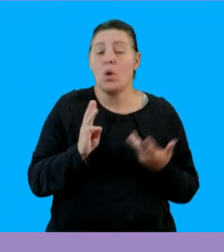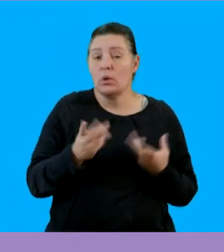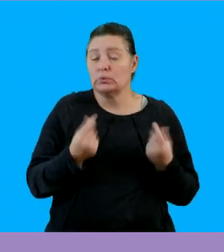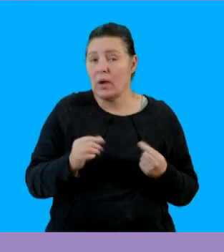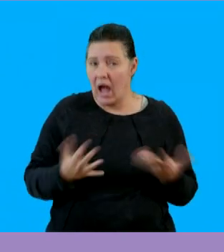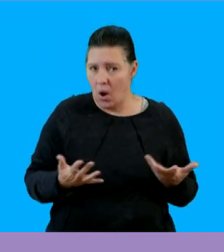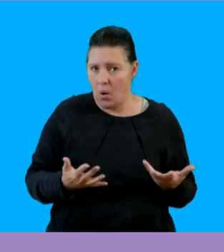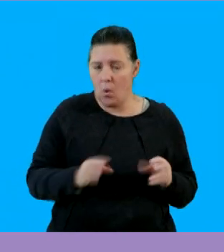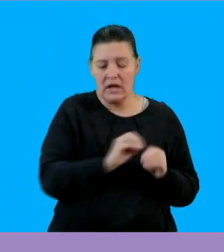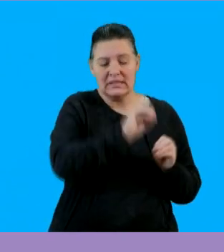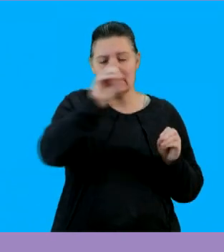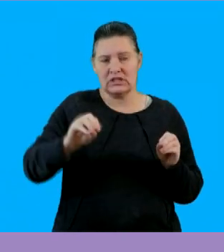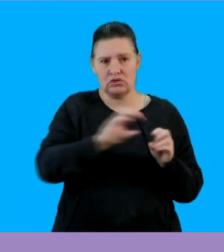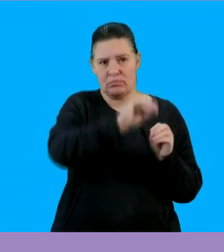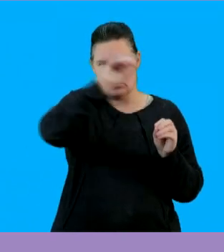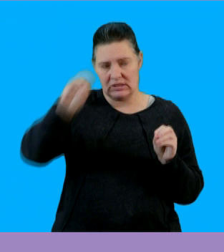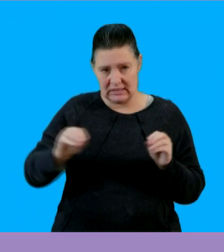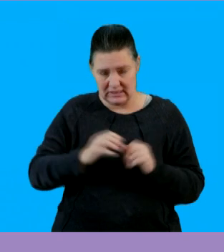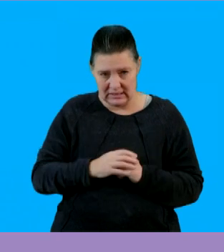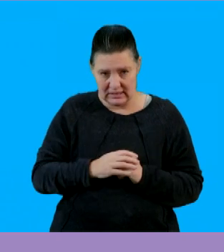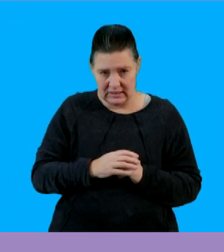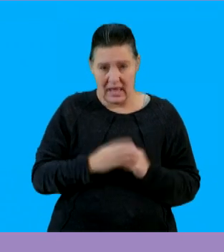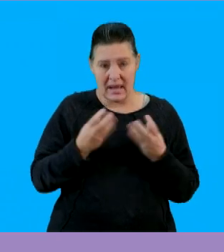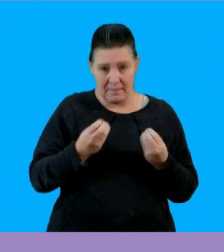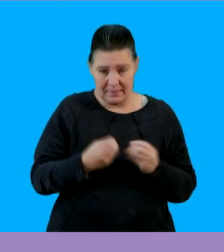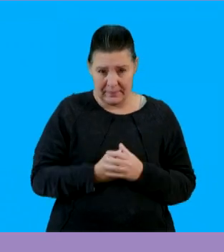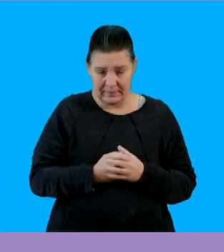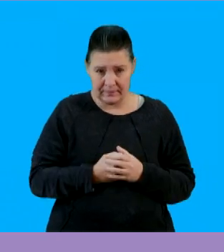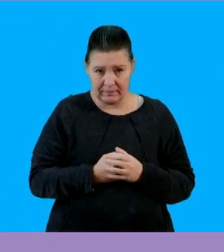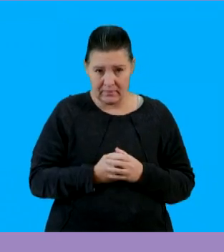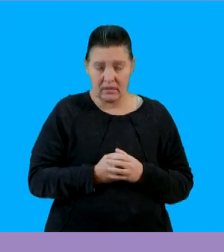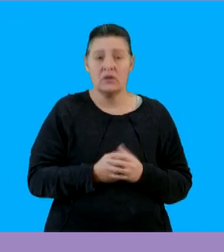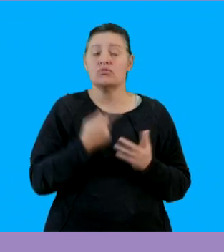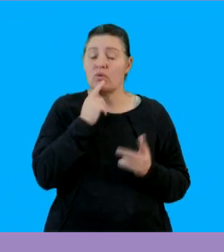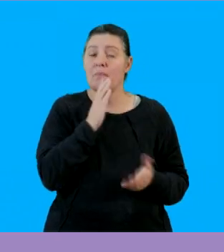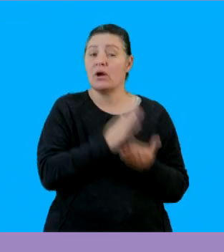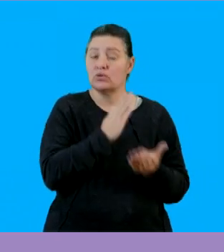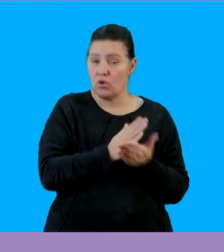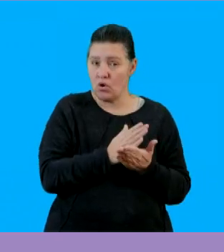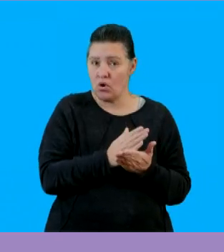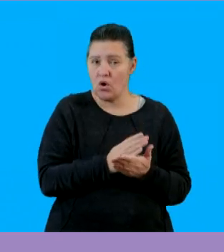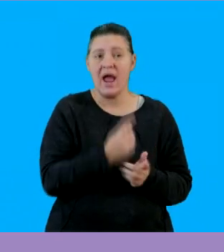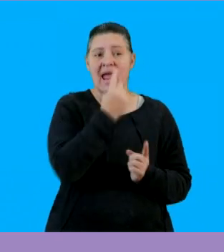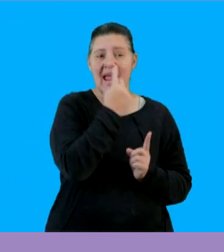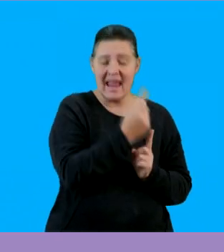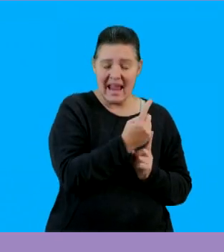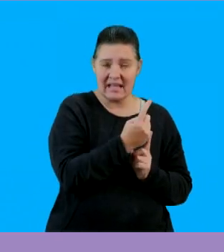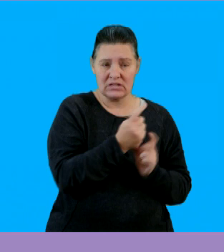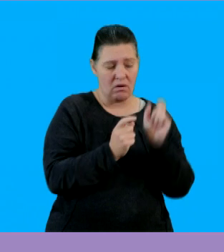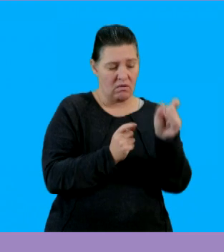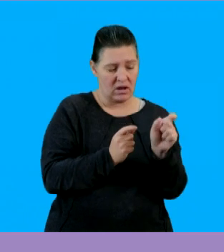going to do this by distributing these numbers. So we need to make sure that